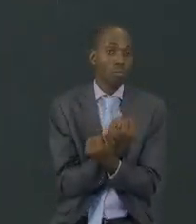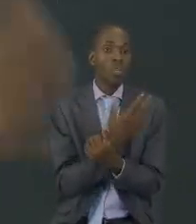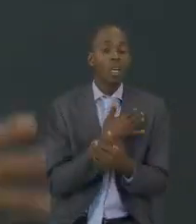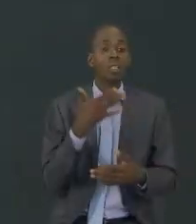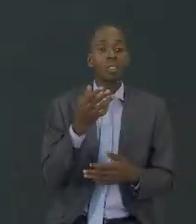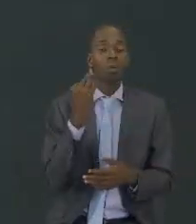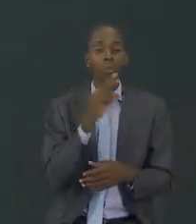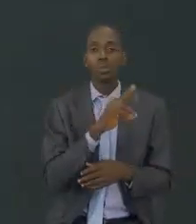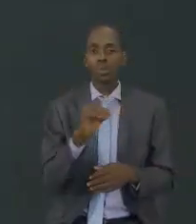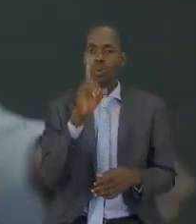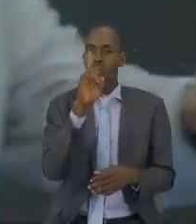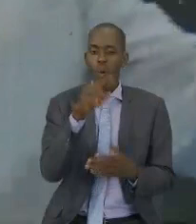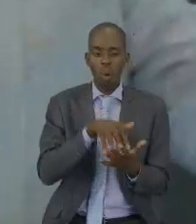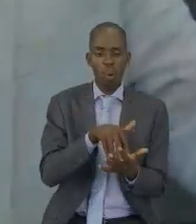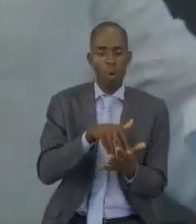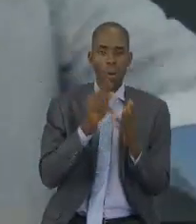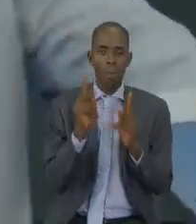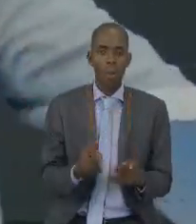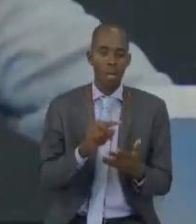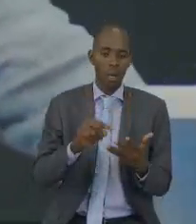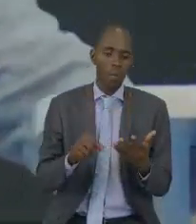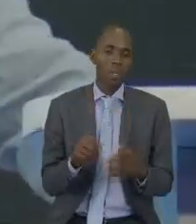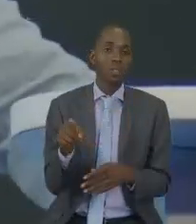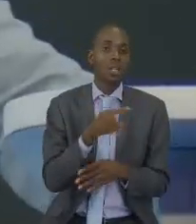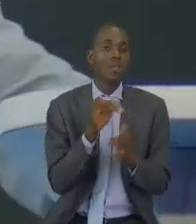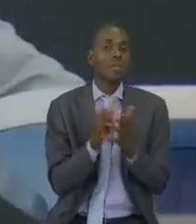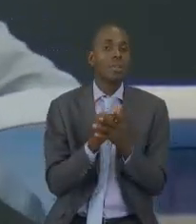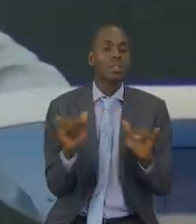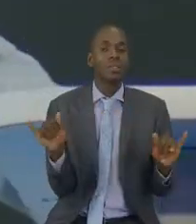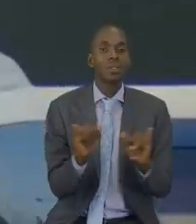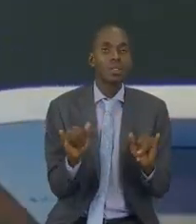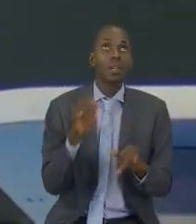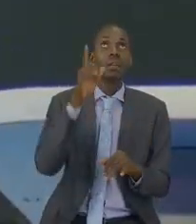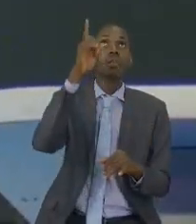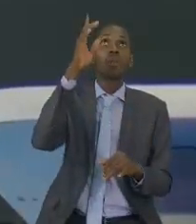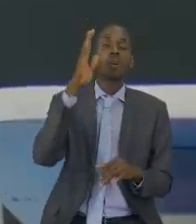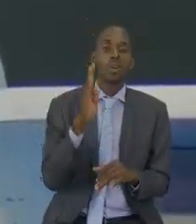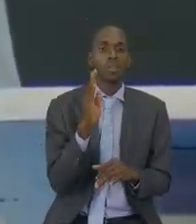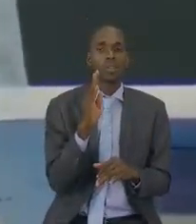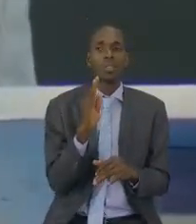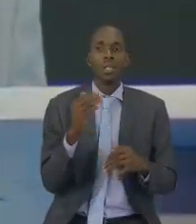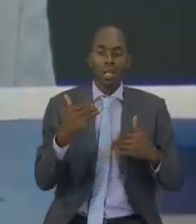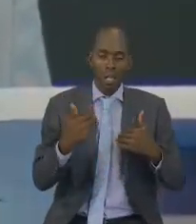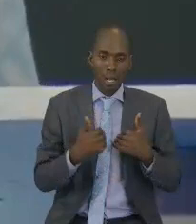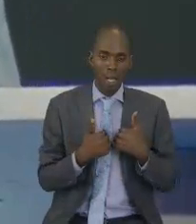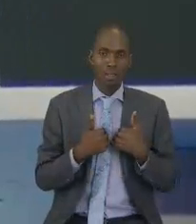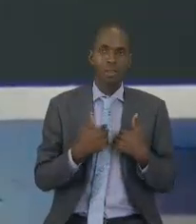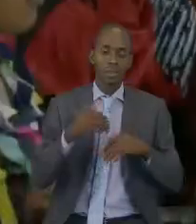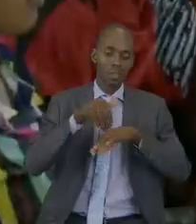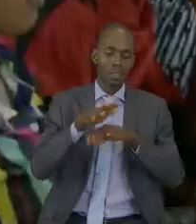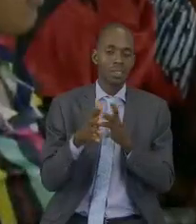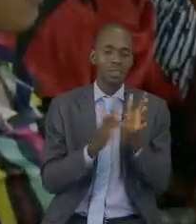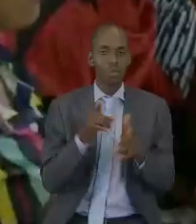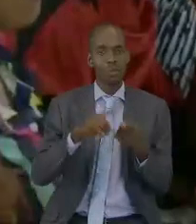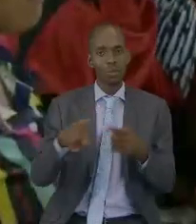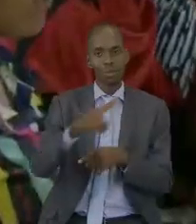feeble person among them, that same God has sent Jesus to you